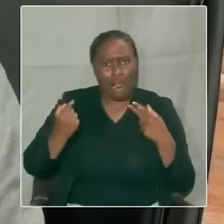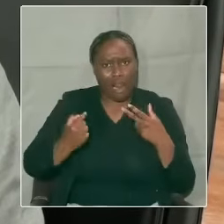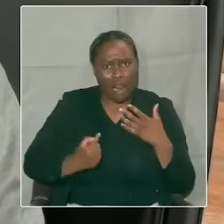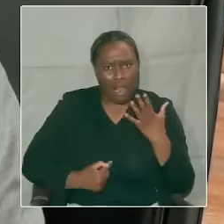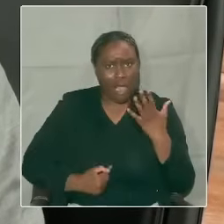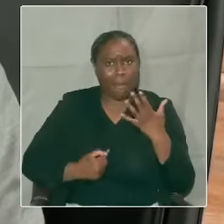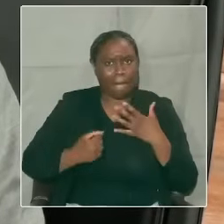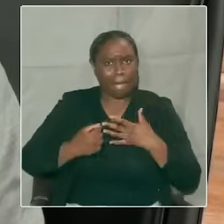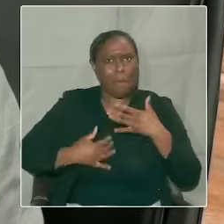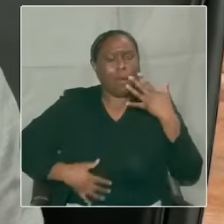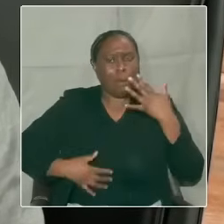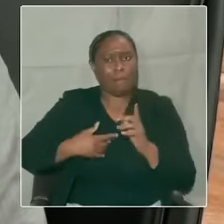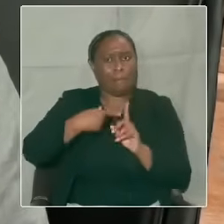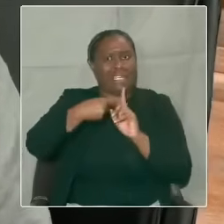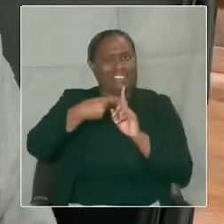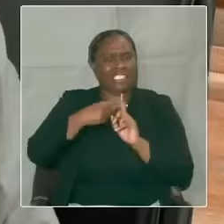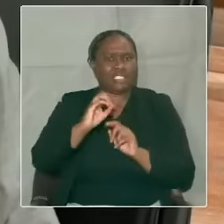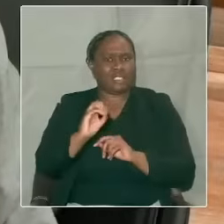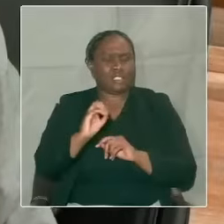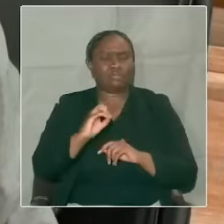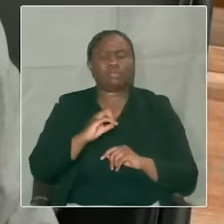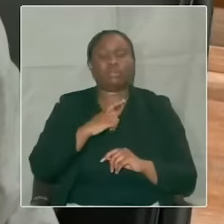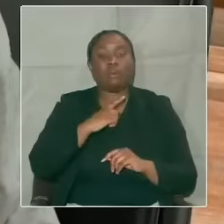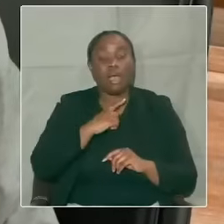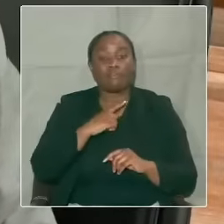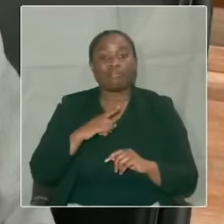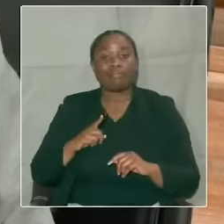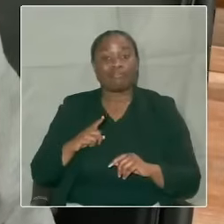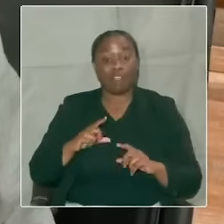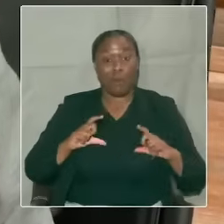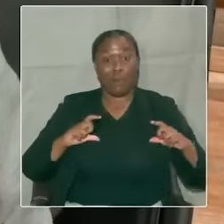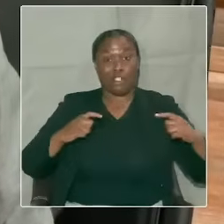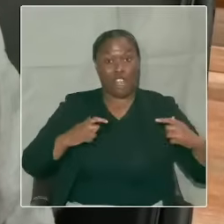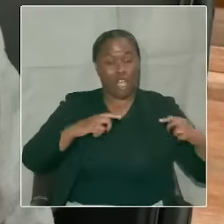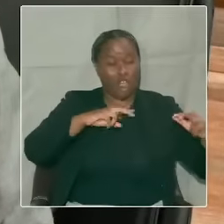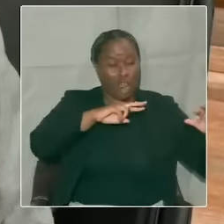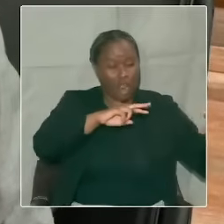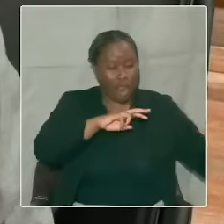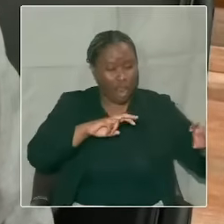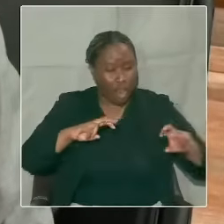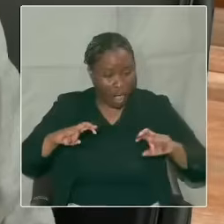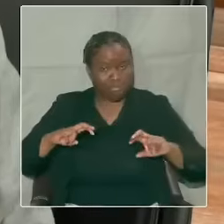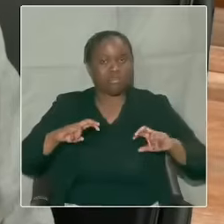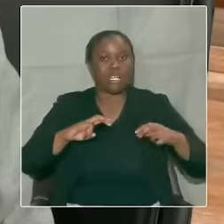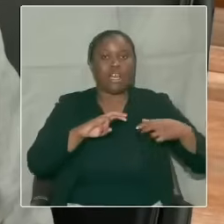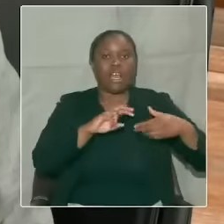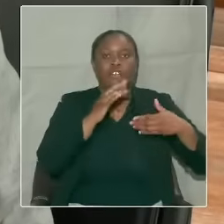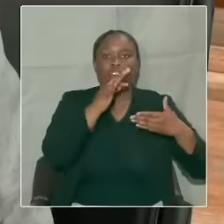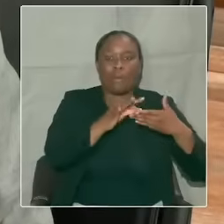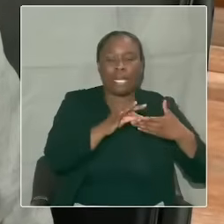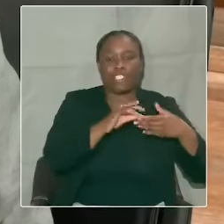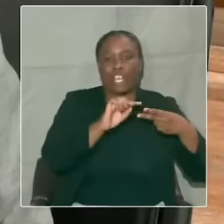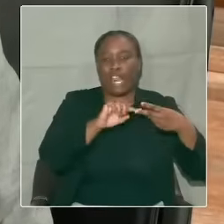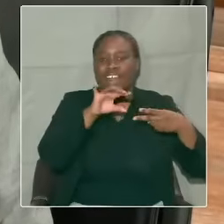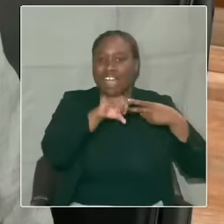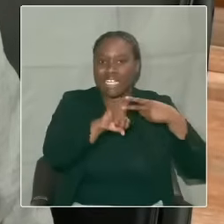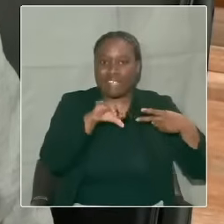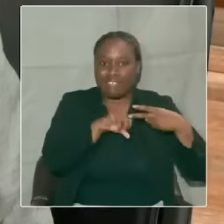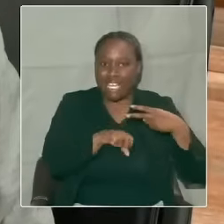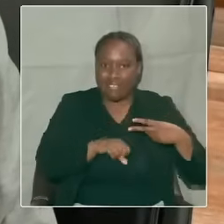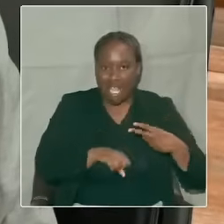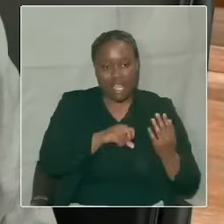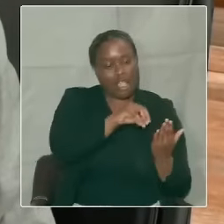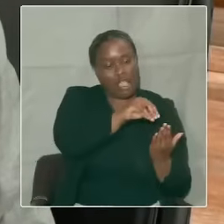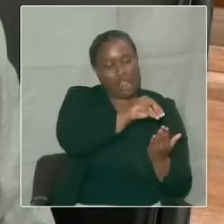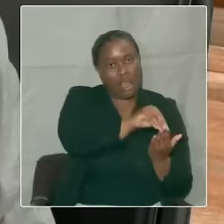you are hoping that the findings that the commission will make, together with the recommendations, will